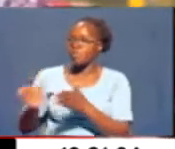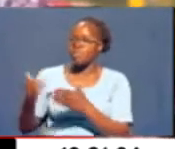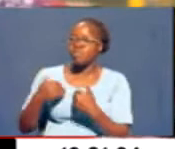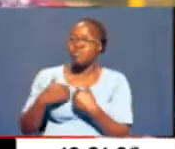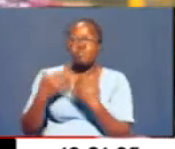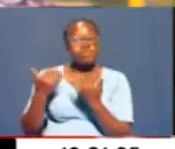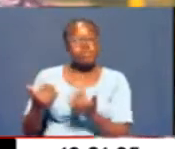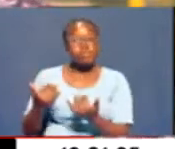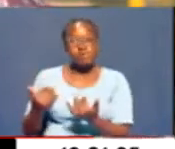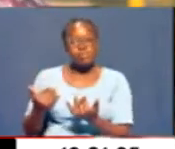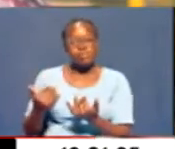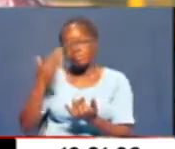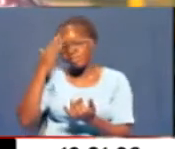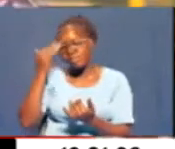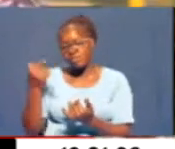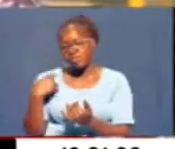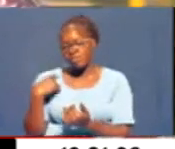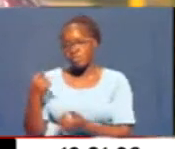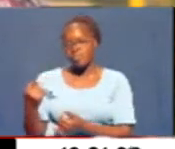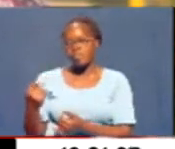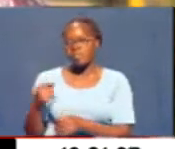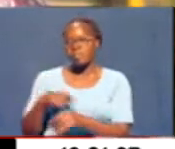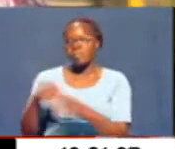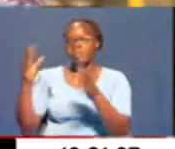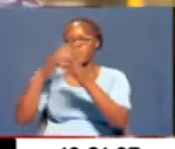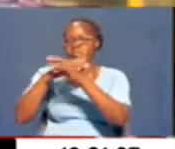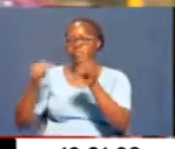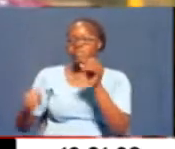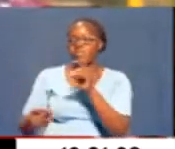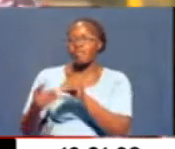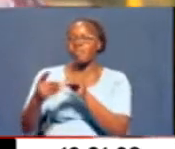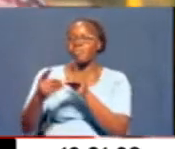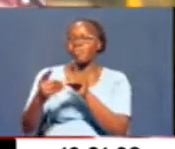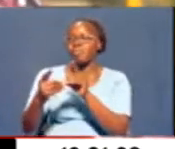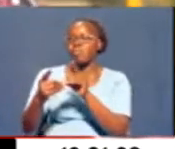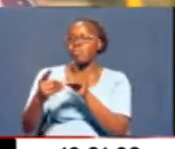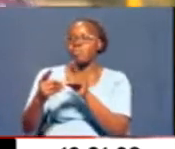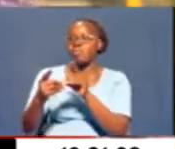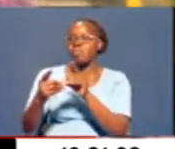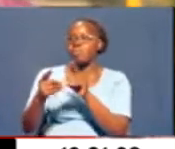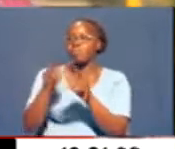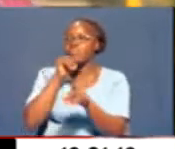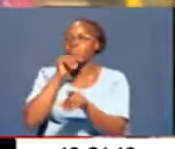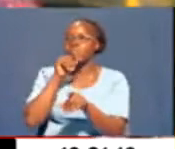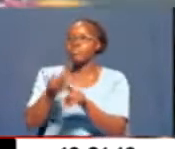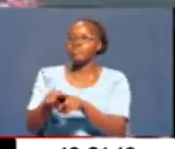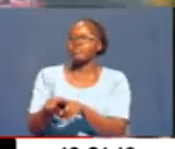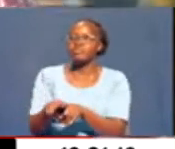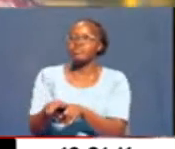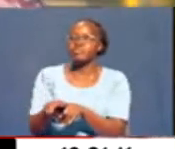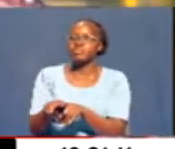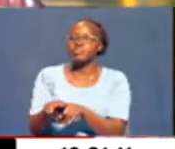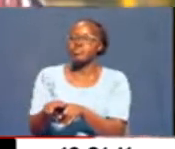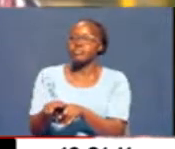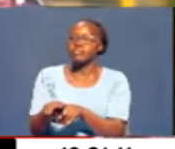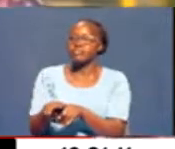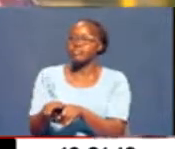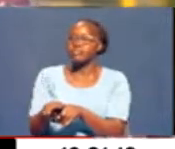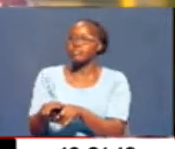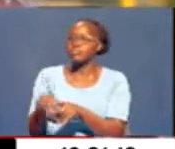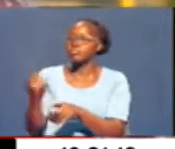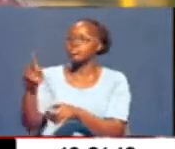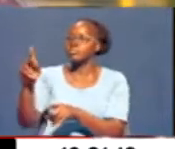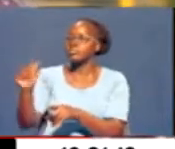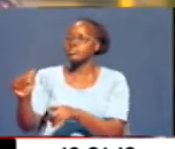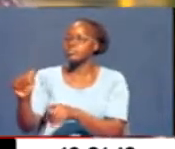because you know, recently when the president met his brothers, the Okoa team and the